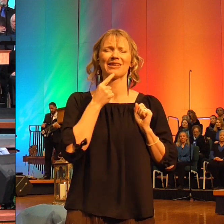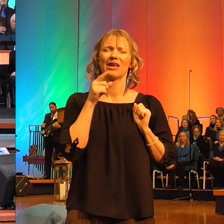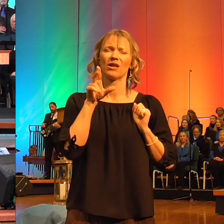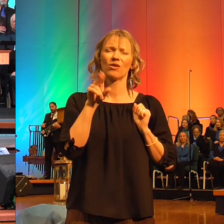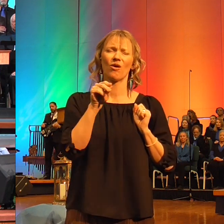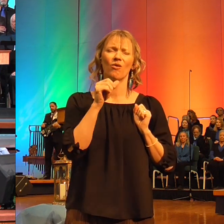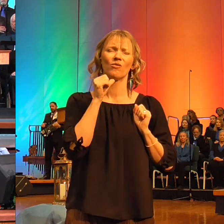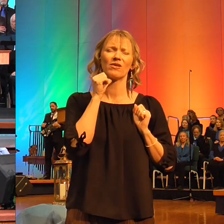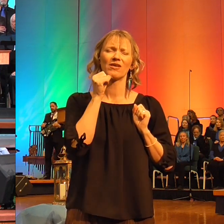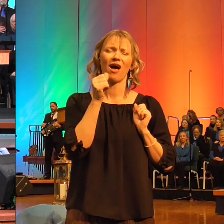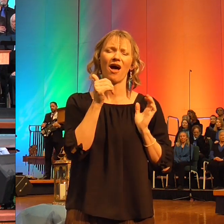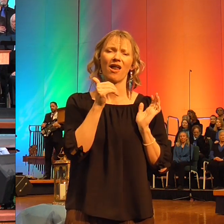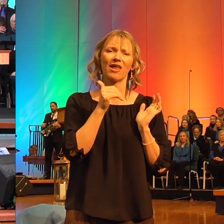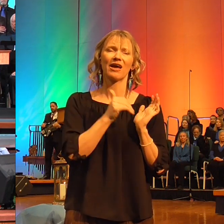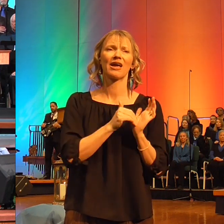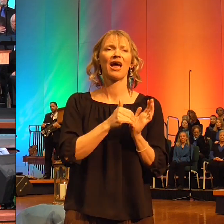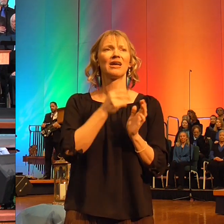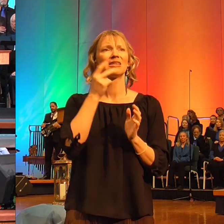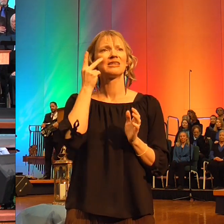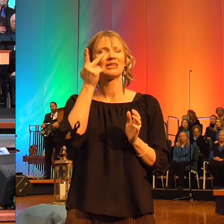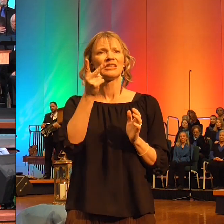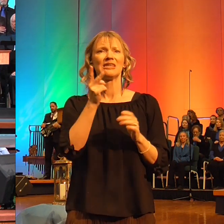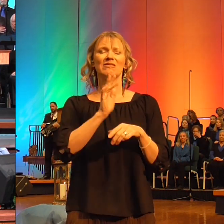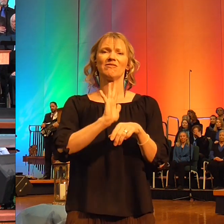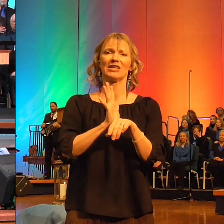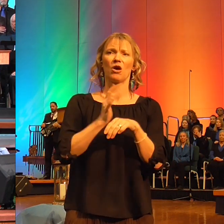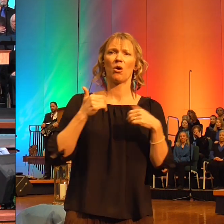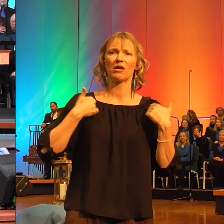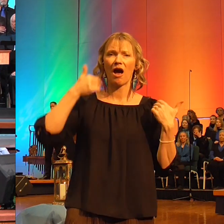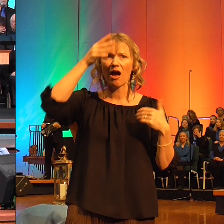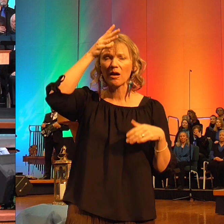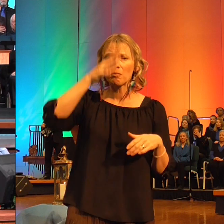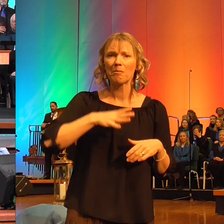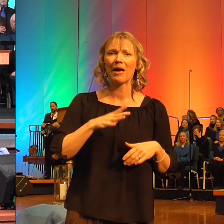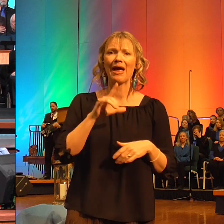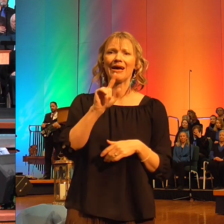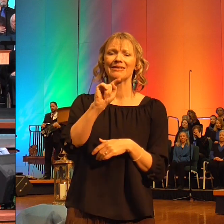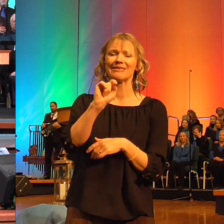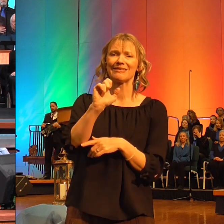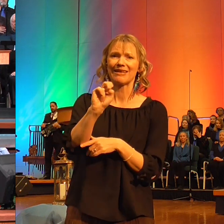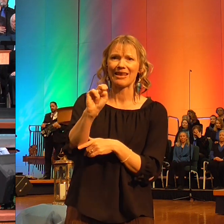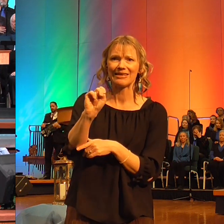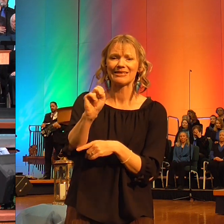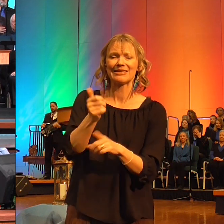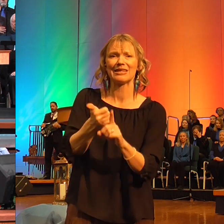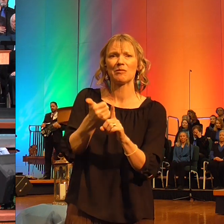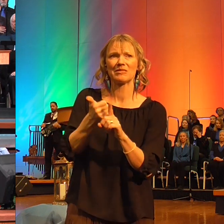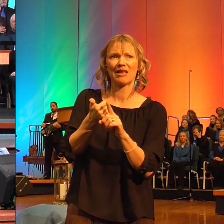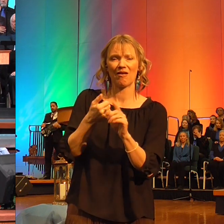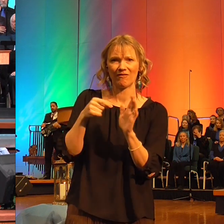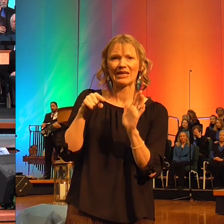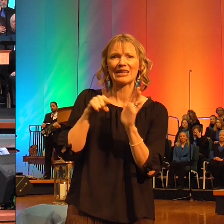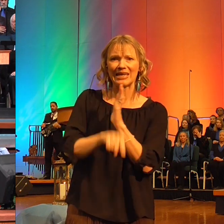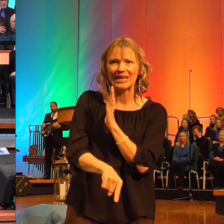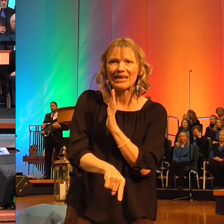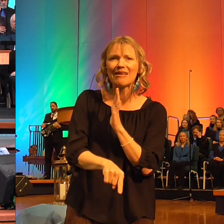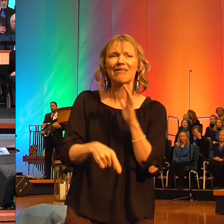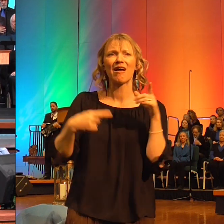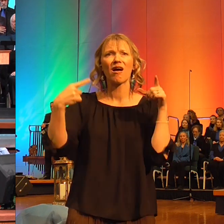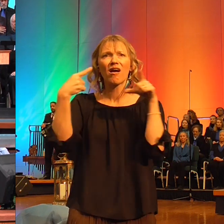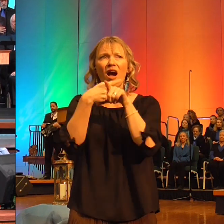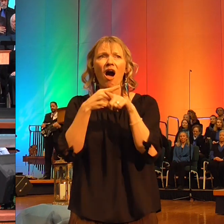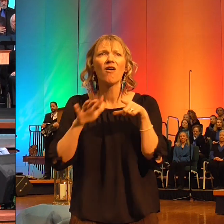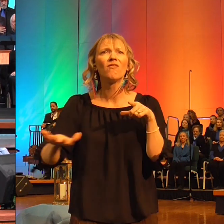we see another video of a young man in Tennessee who was killed. Conflicts in our